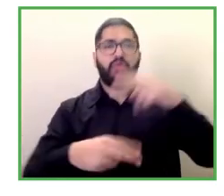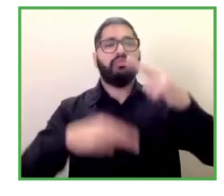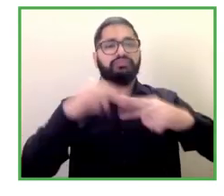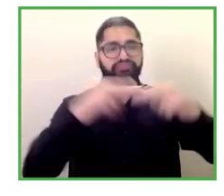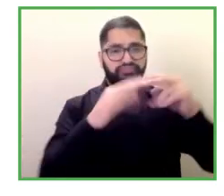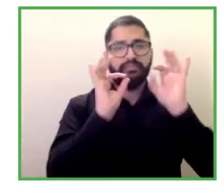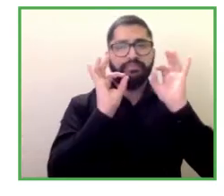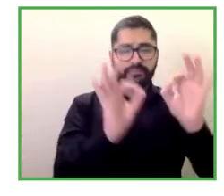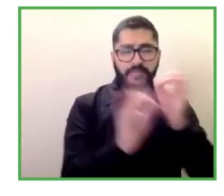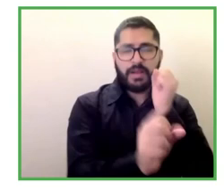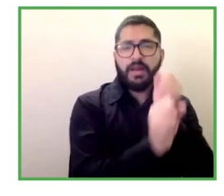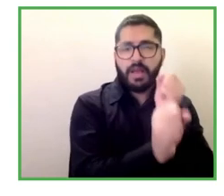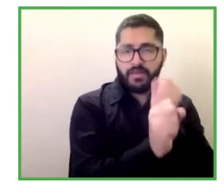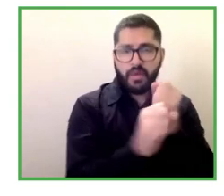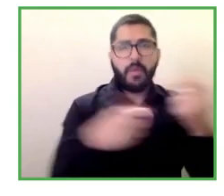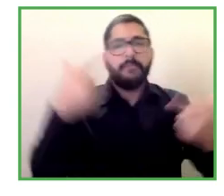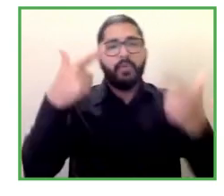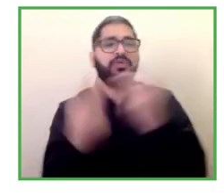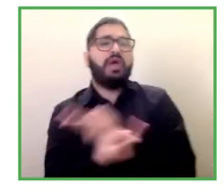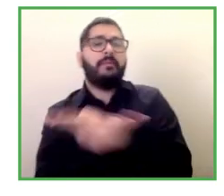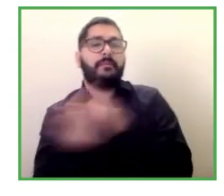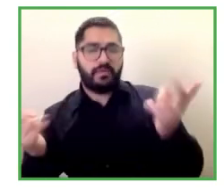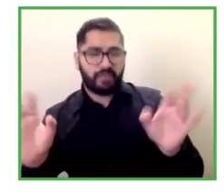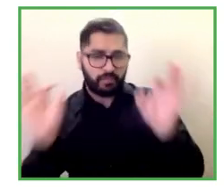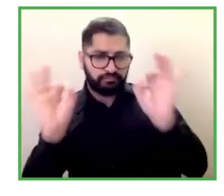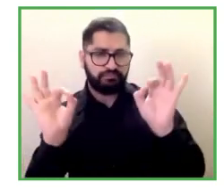employment with a very clear and